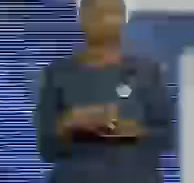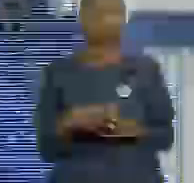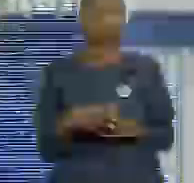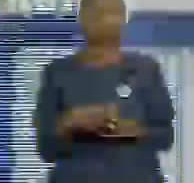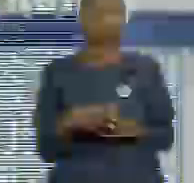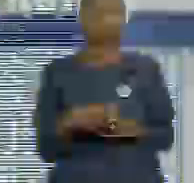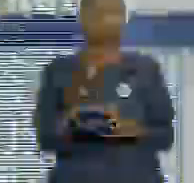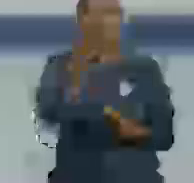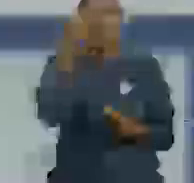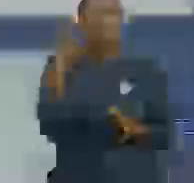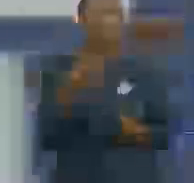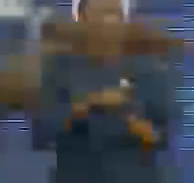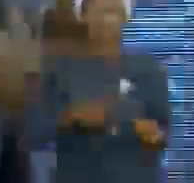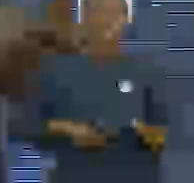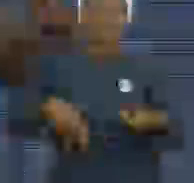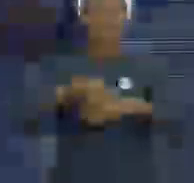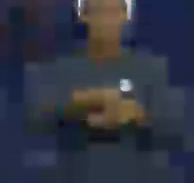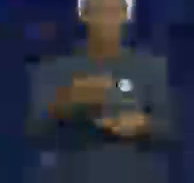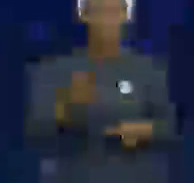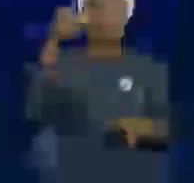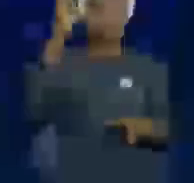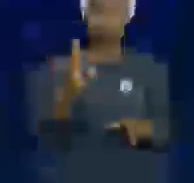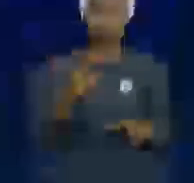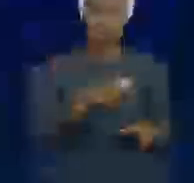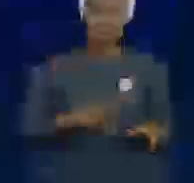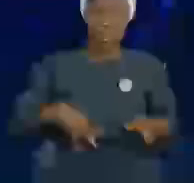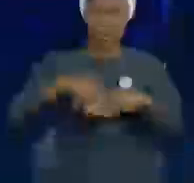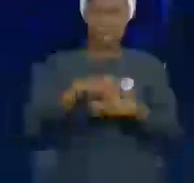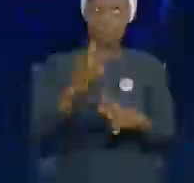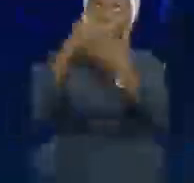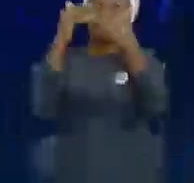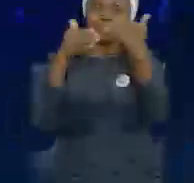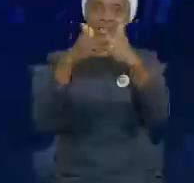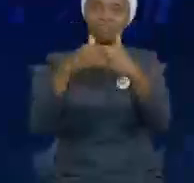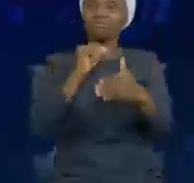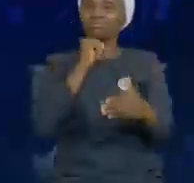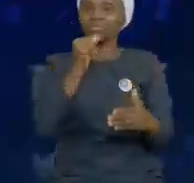Because the kingdom of God, the kingdom of heaven, is not meat and drink.